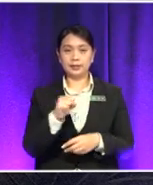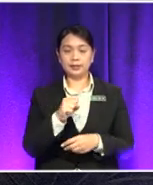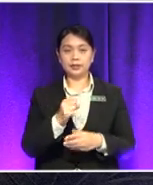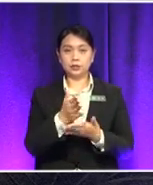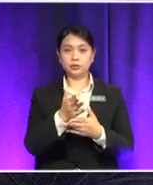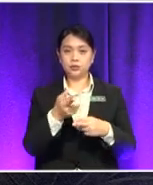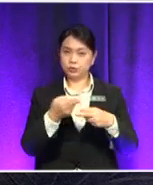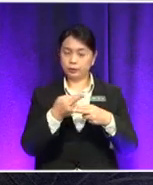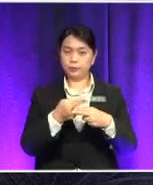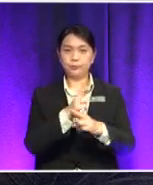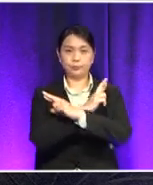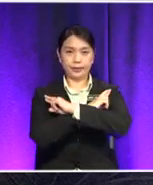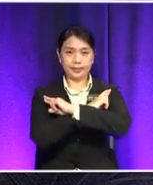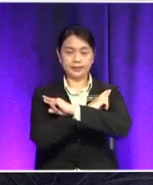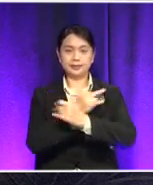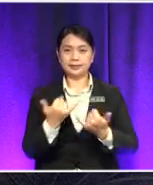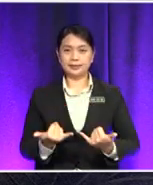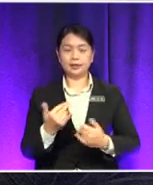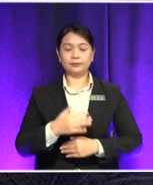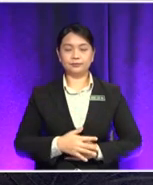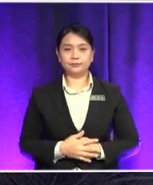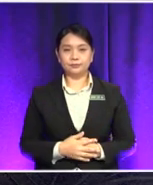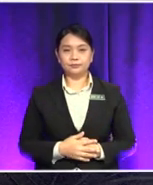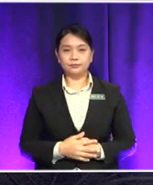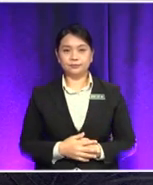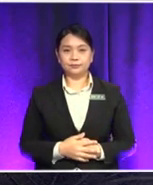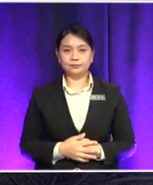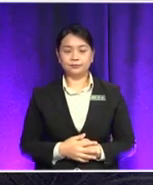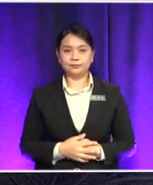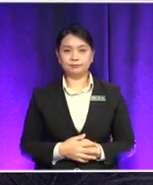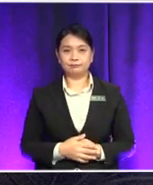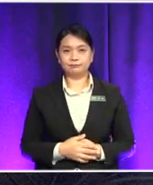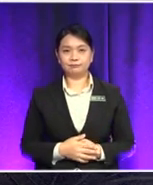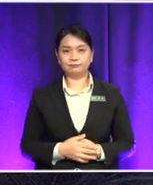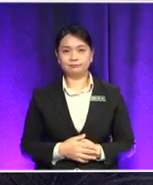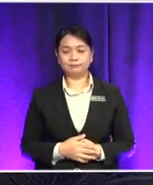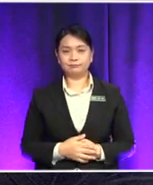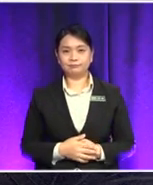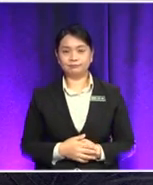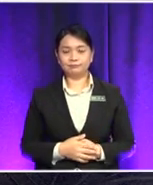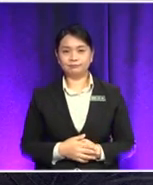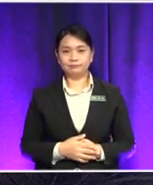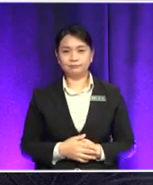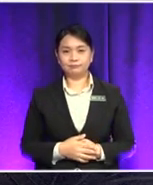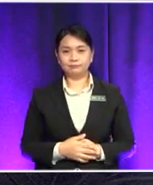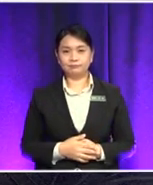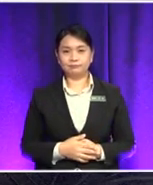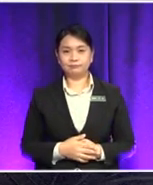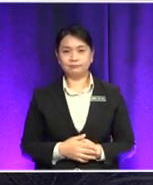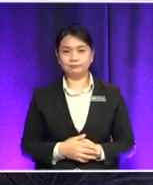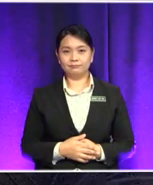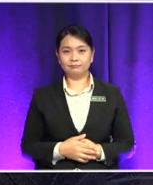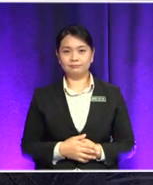break, continue to ponder and remember how do we write this very important letter. Do not go anywhere. Stay tuned with us on DidikTV